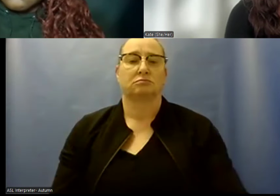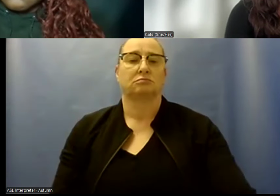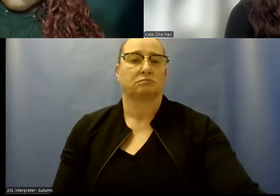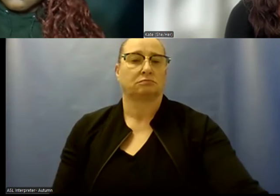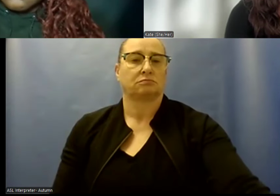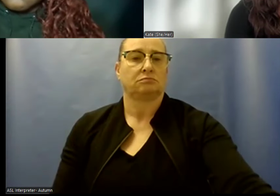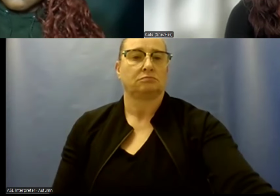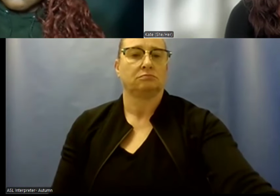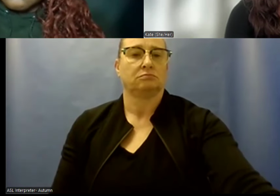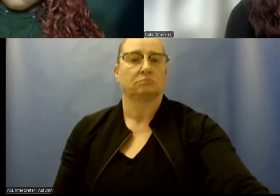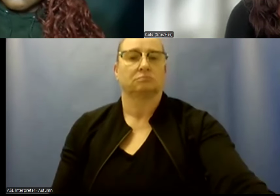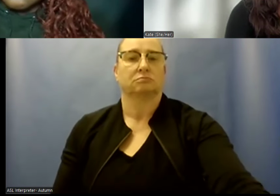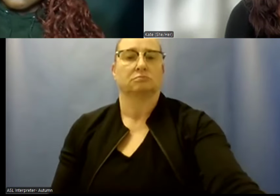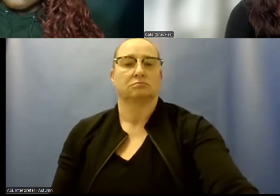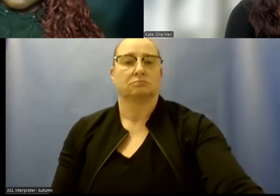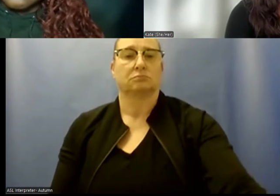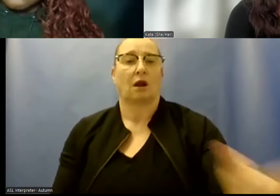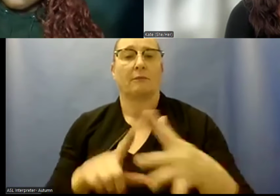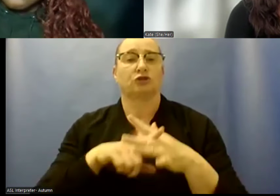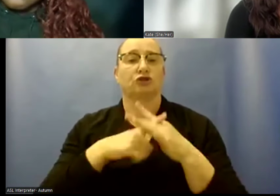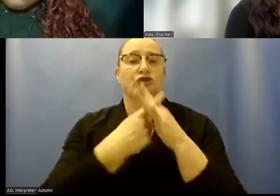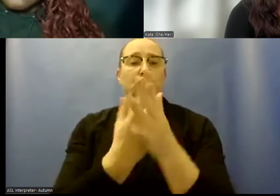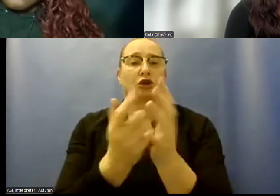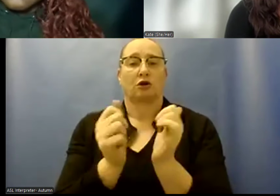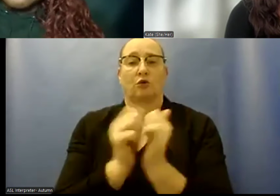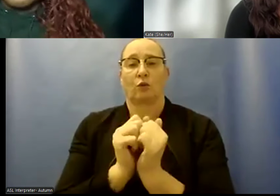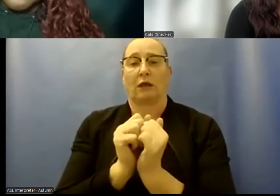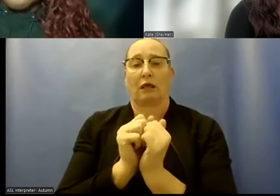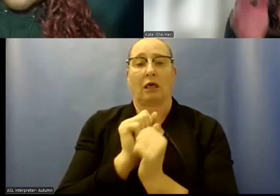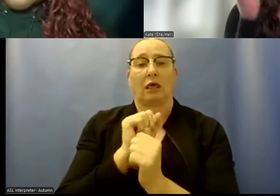I'm going to start with Deb.